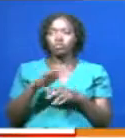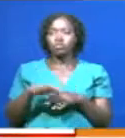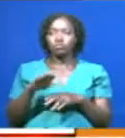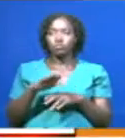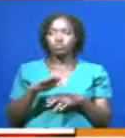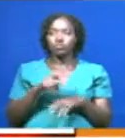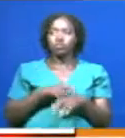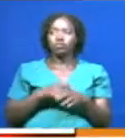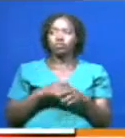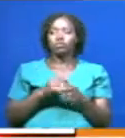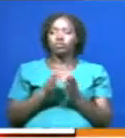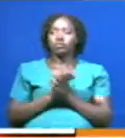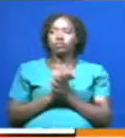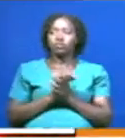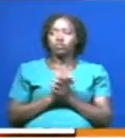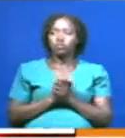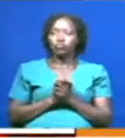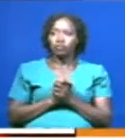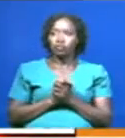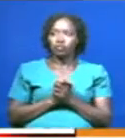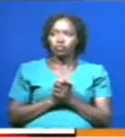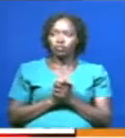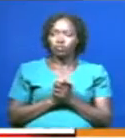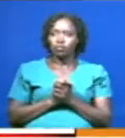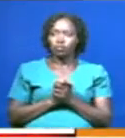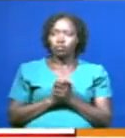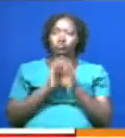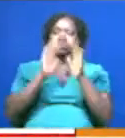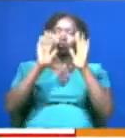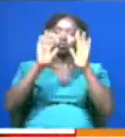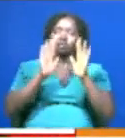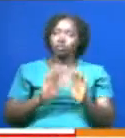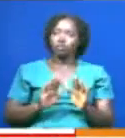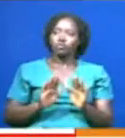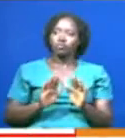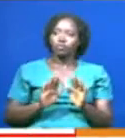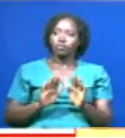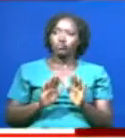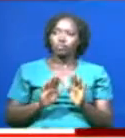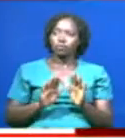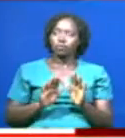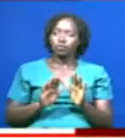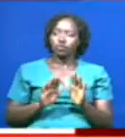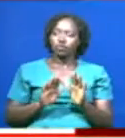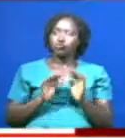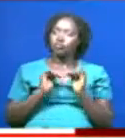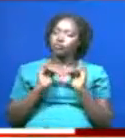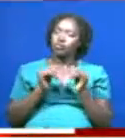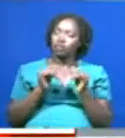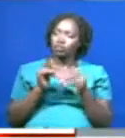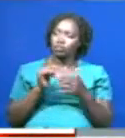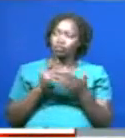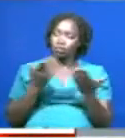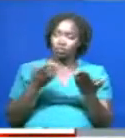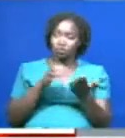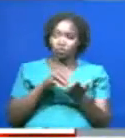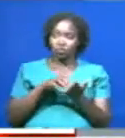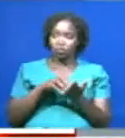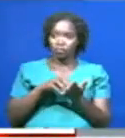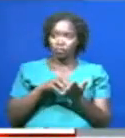for us to cross over to the city of Kisumu, where Wycliffe Okech is about to give us an update on how the situation was. Remember,